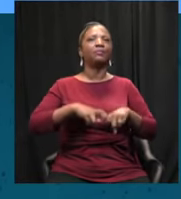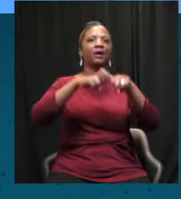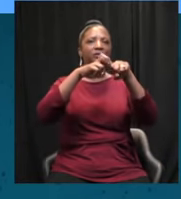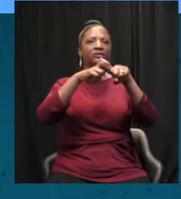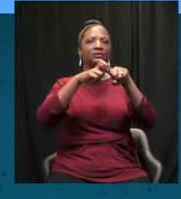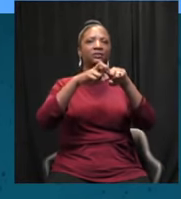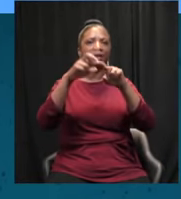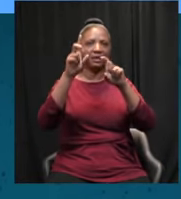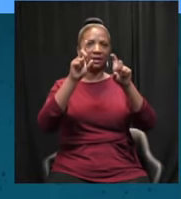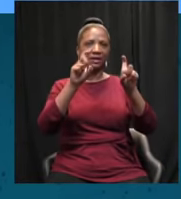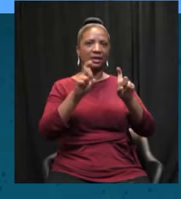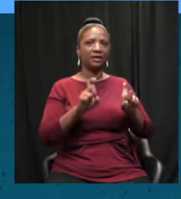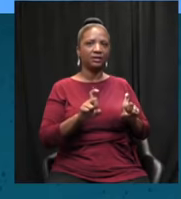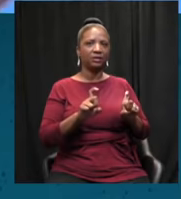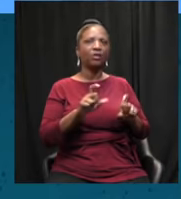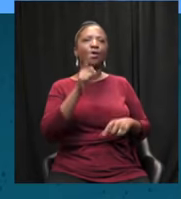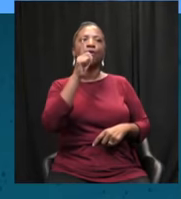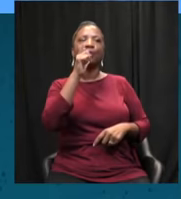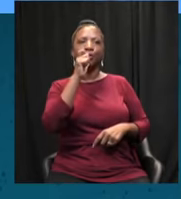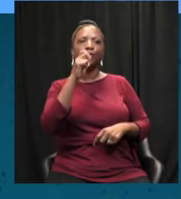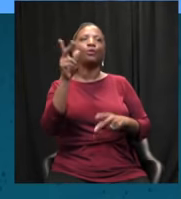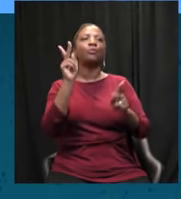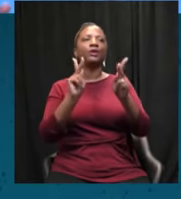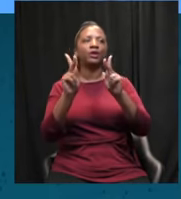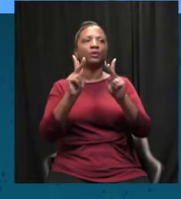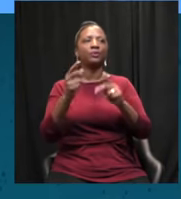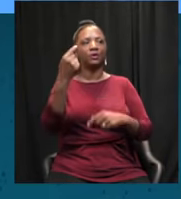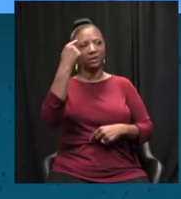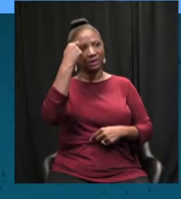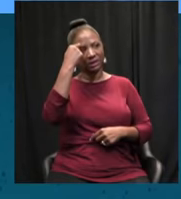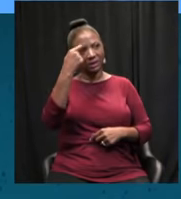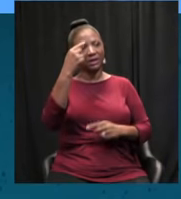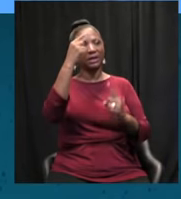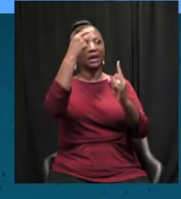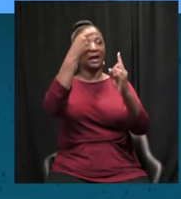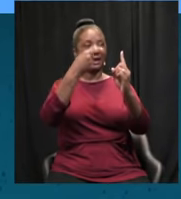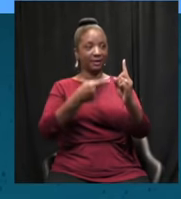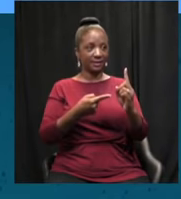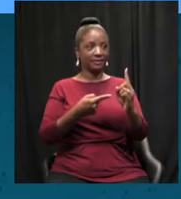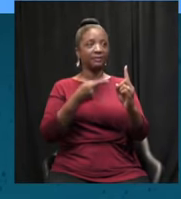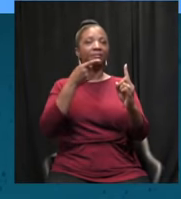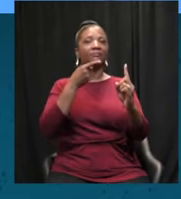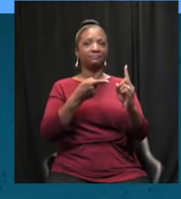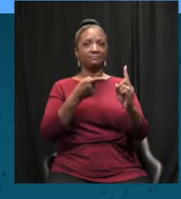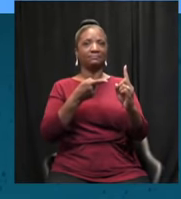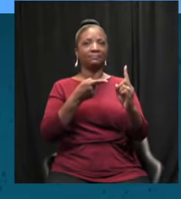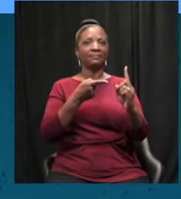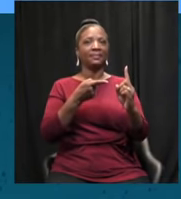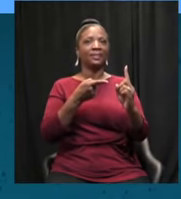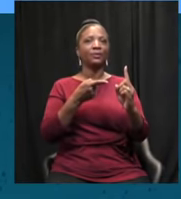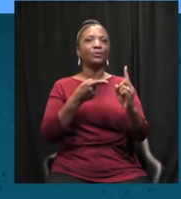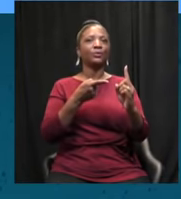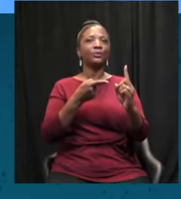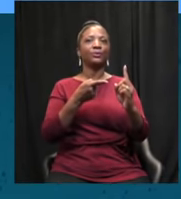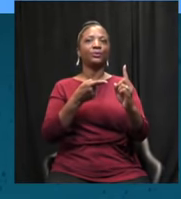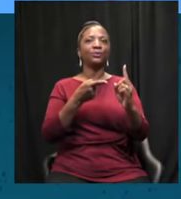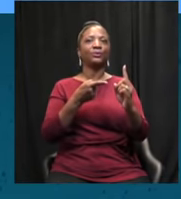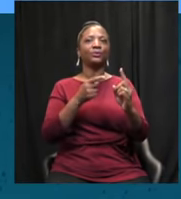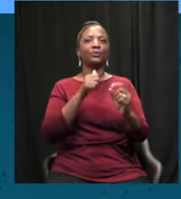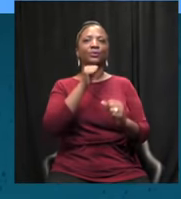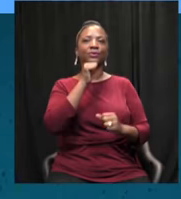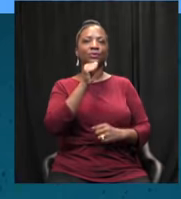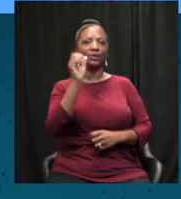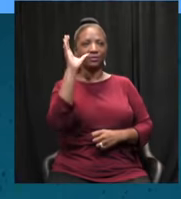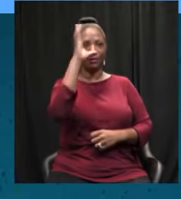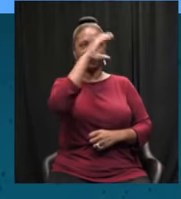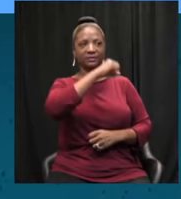do men say that I am? What is the culture saying? Don't miss it, because it's obvious